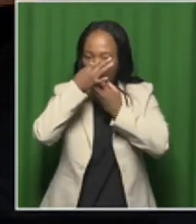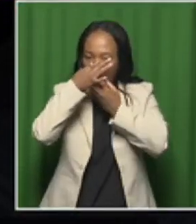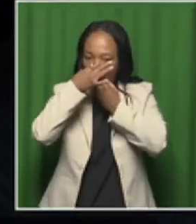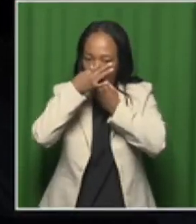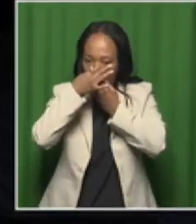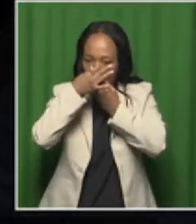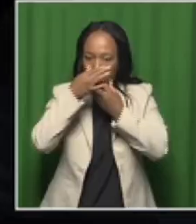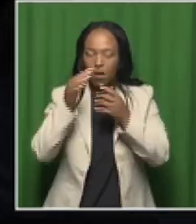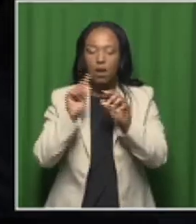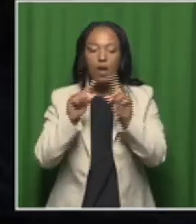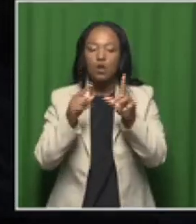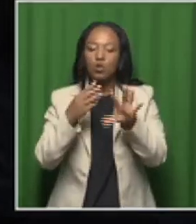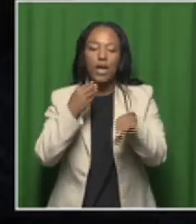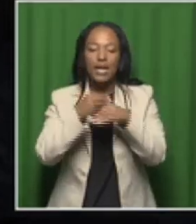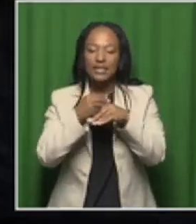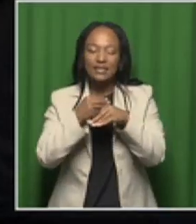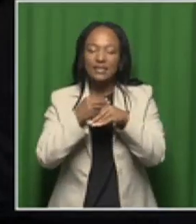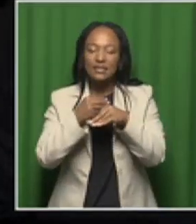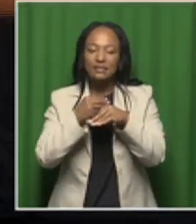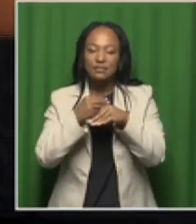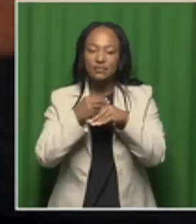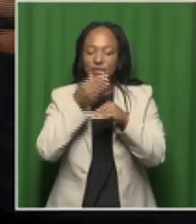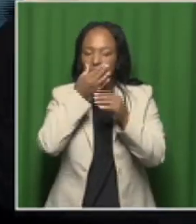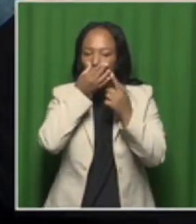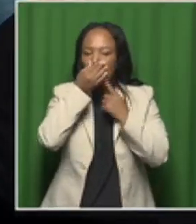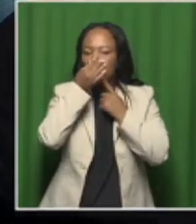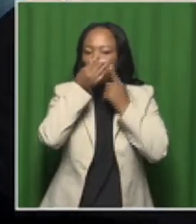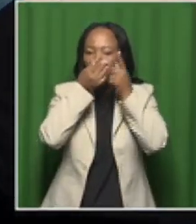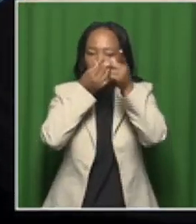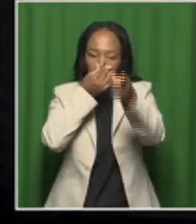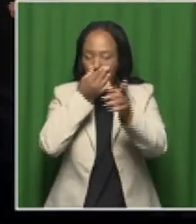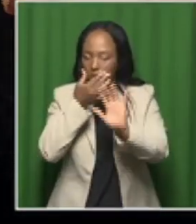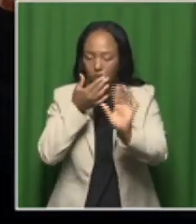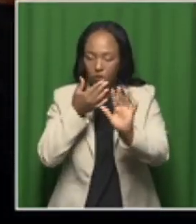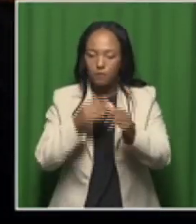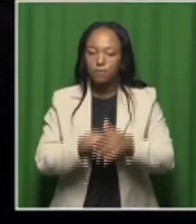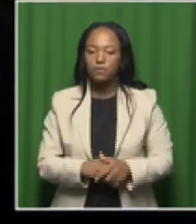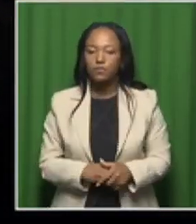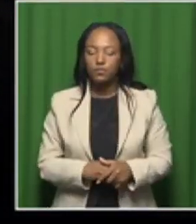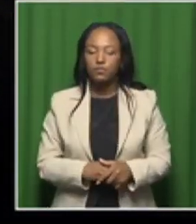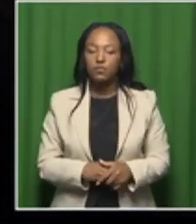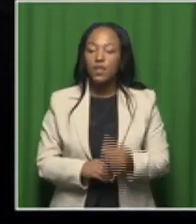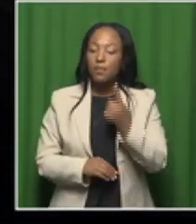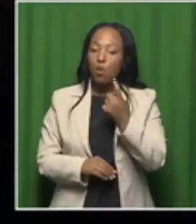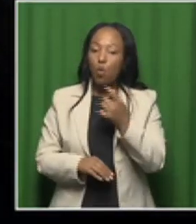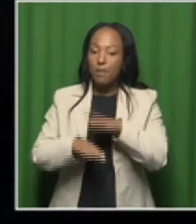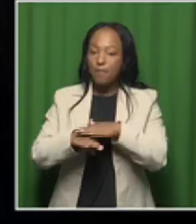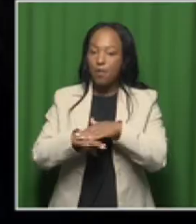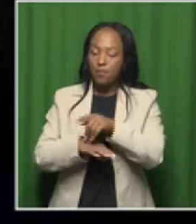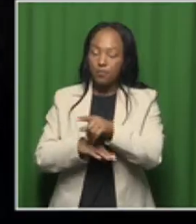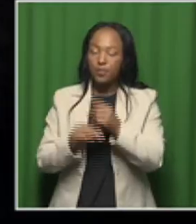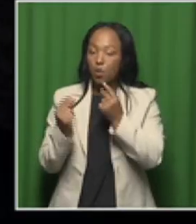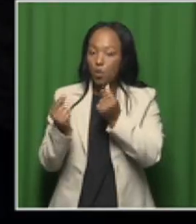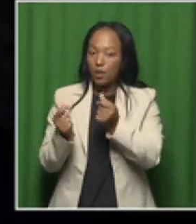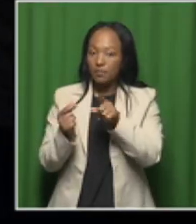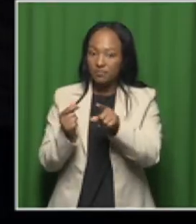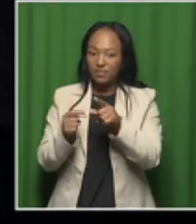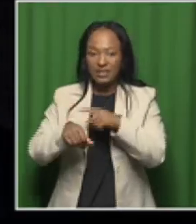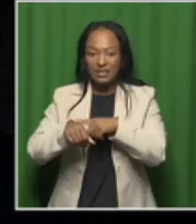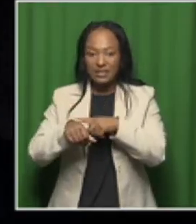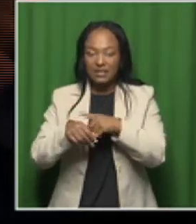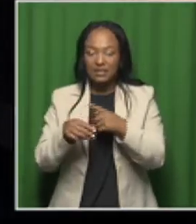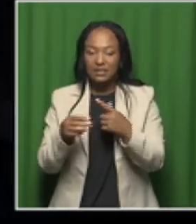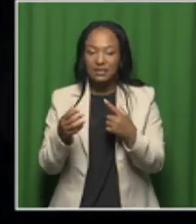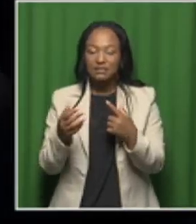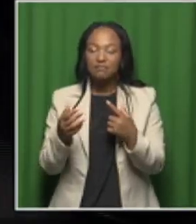you don't need to air to escape through the nose. Okay. It will defeat the whole purpose. I got that. Yes. I need one more thing from you. Very quickly, the Heimlich maneuver.